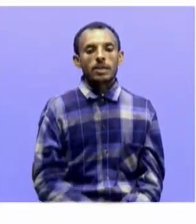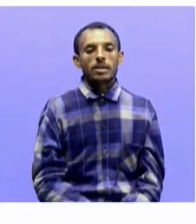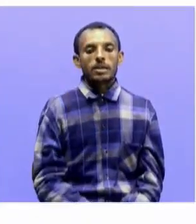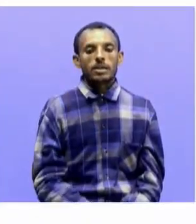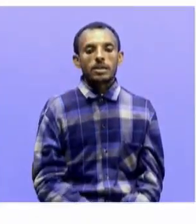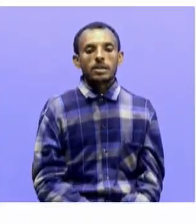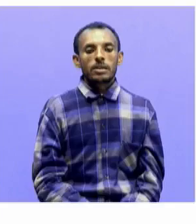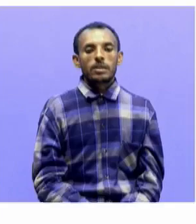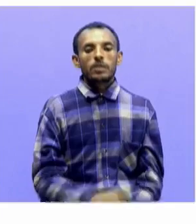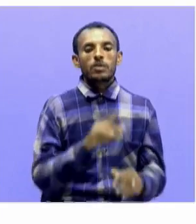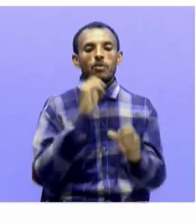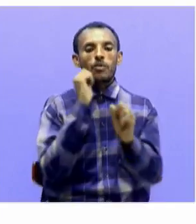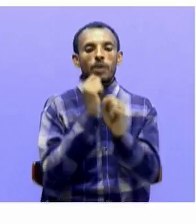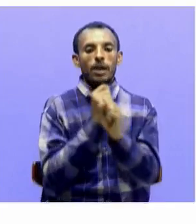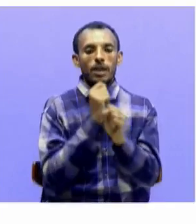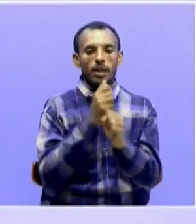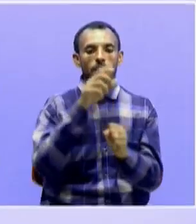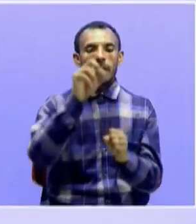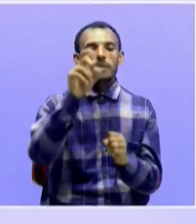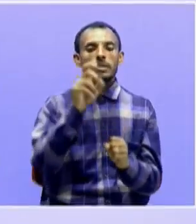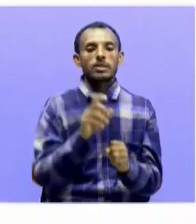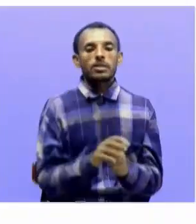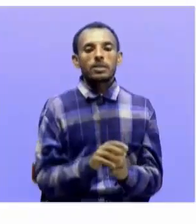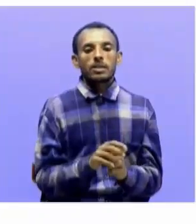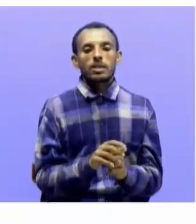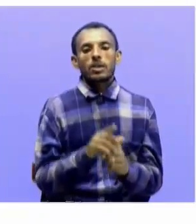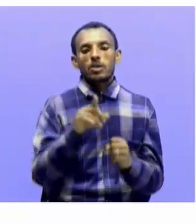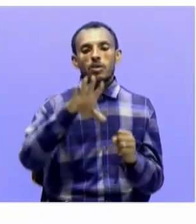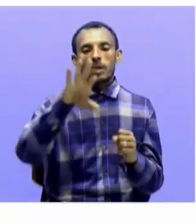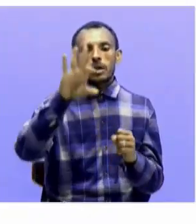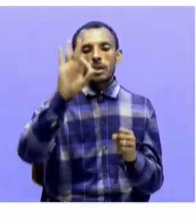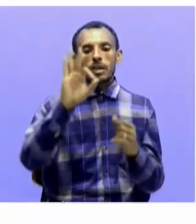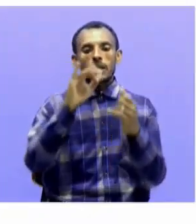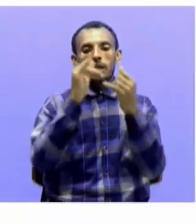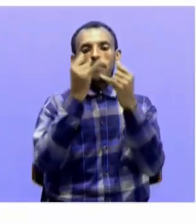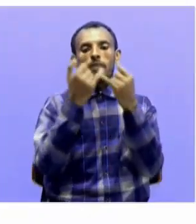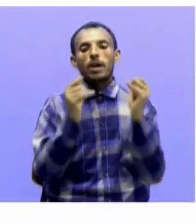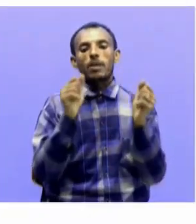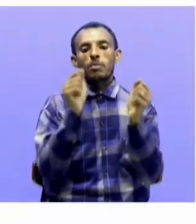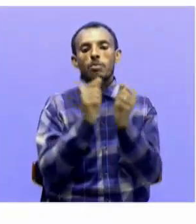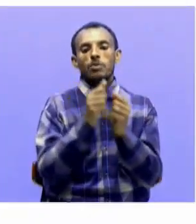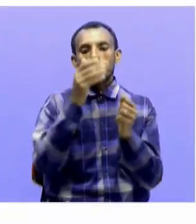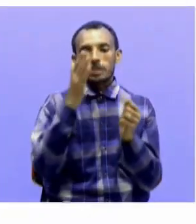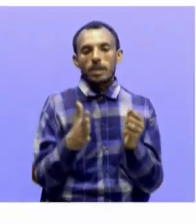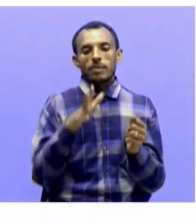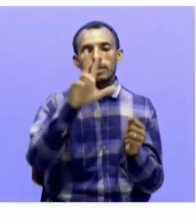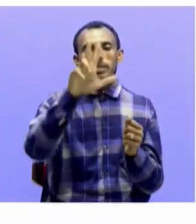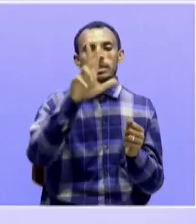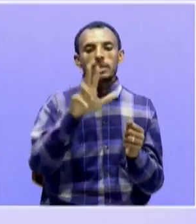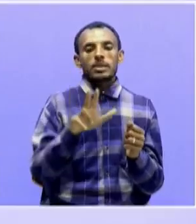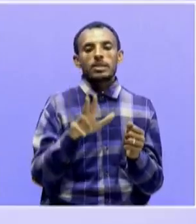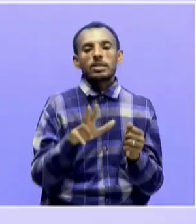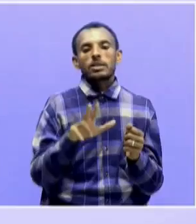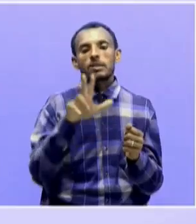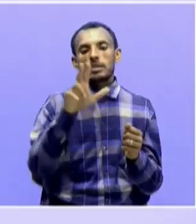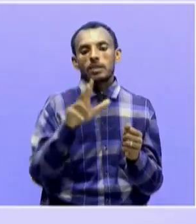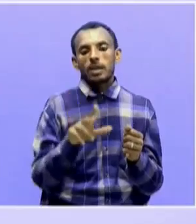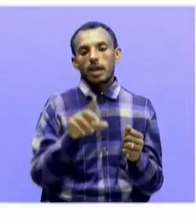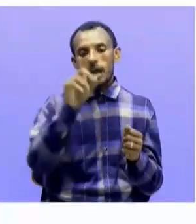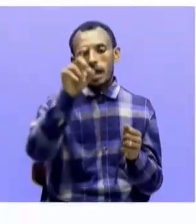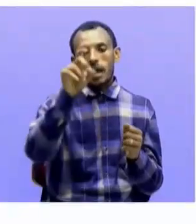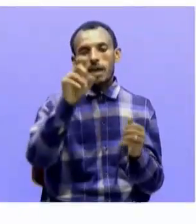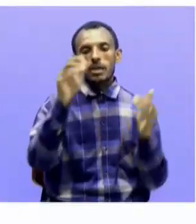3x. To find x, you have this one. You divide both sides by 3. This cancels out.